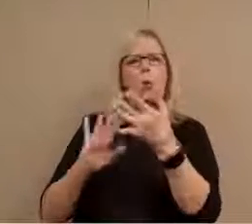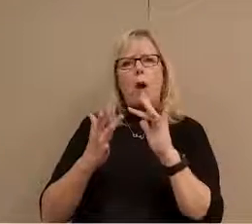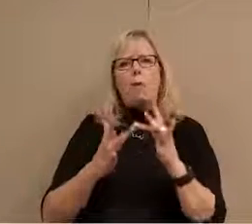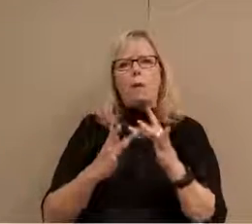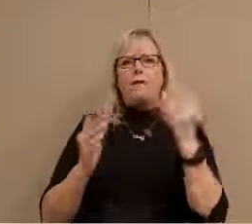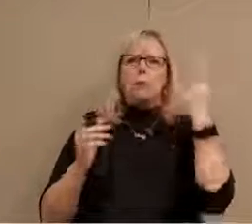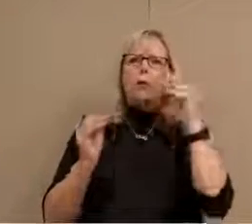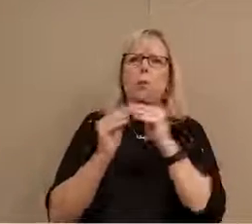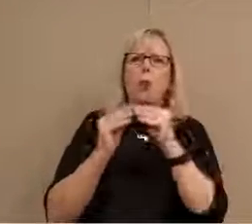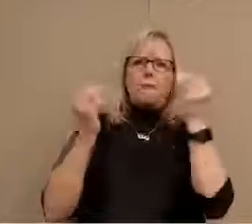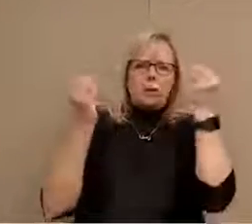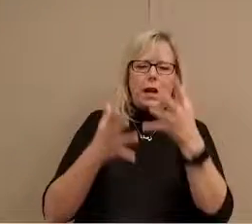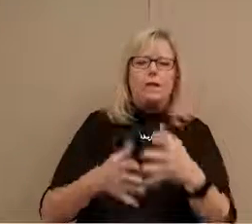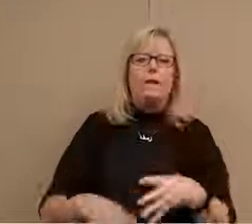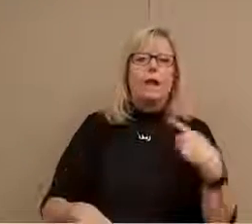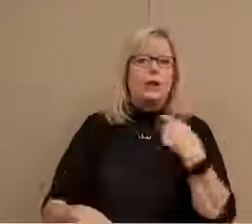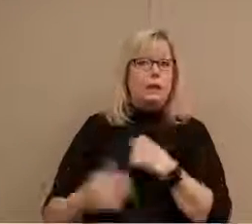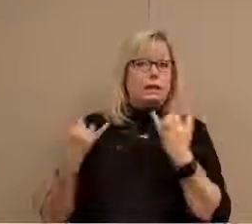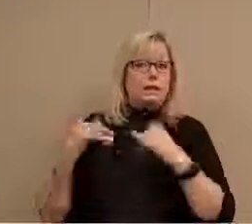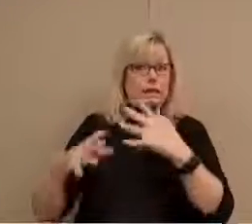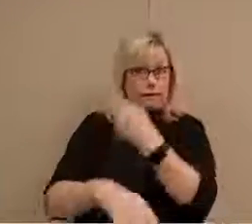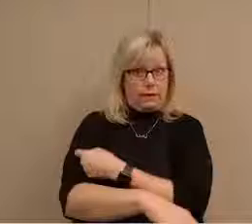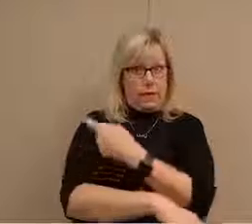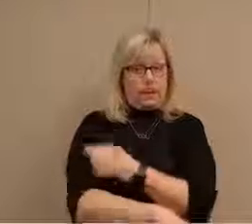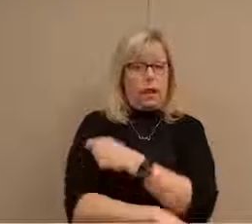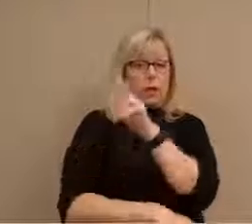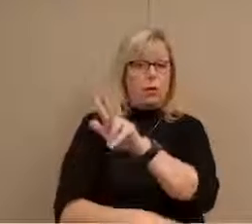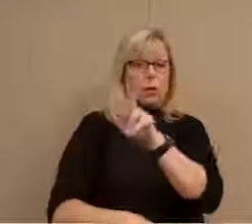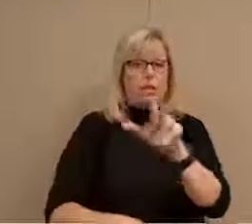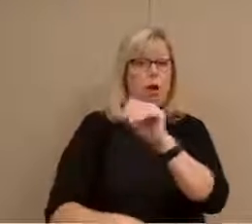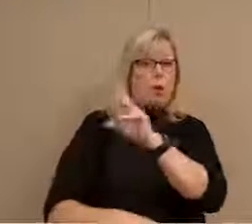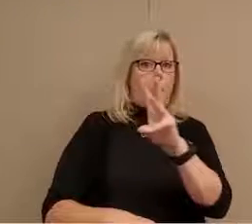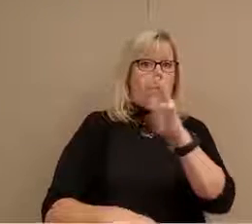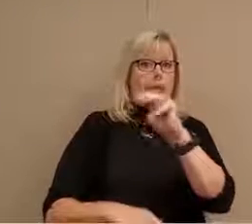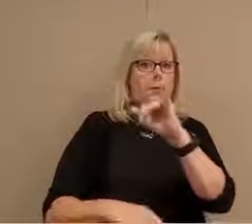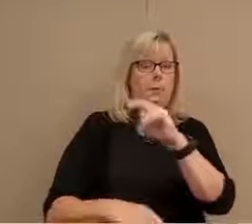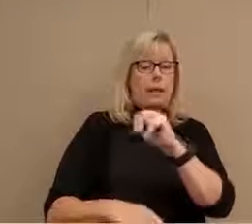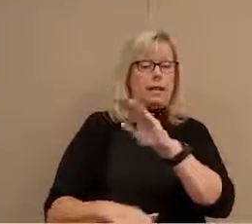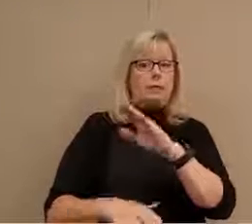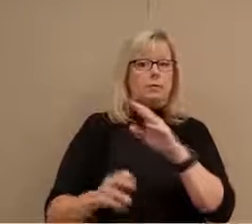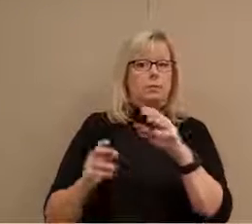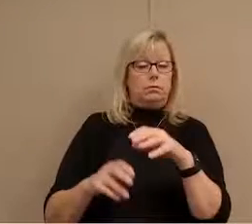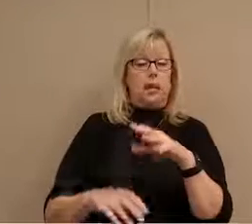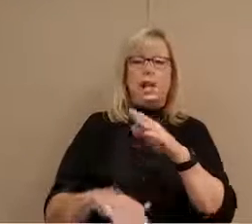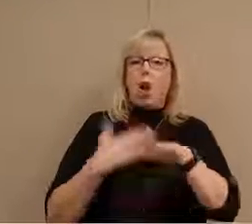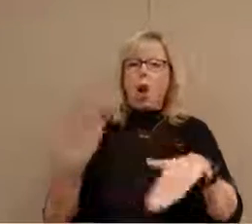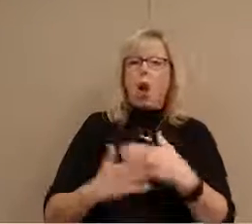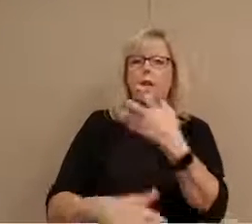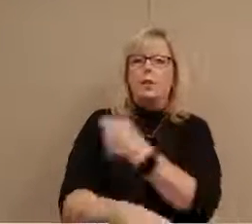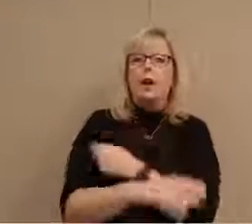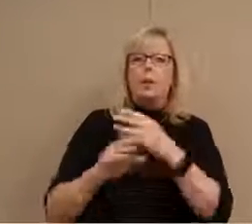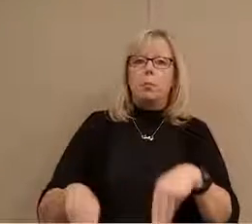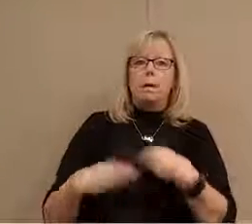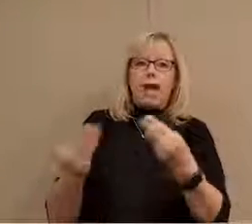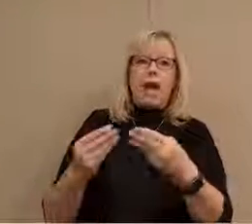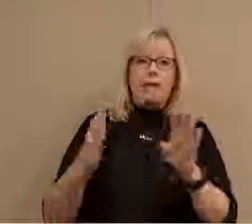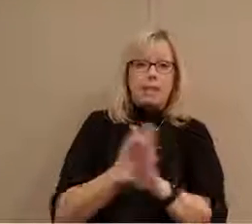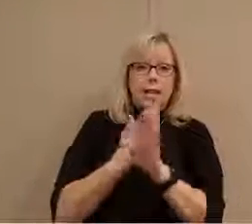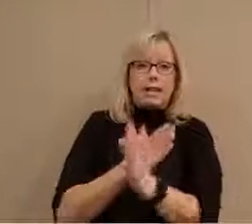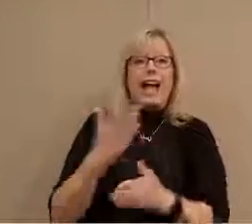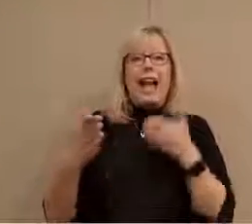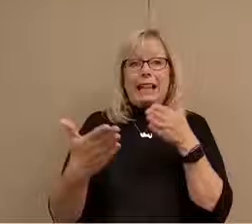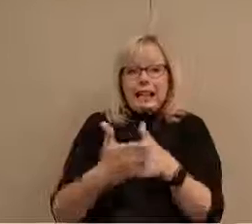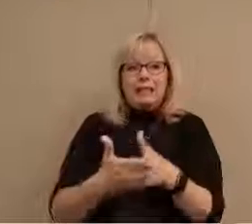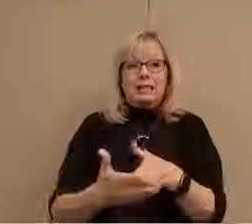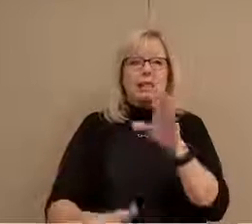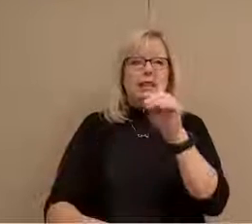for more information. And we're still giving vaccinations at 330 West Main, We are. and all of the vaccines we give provide protection against the